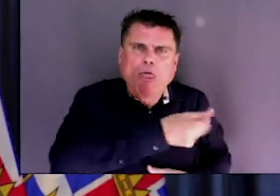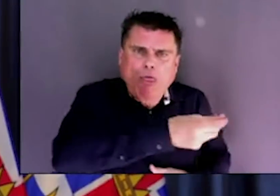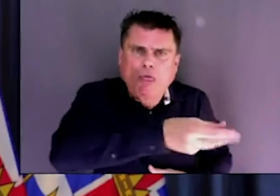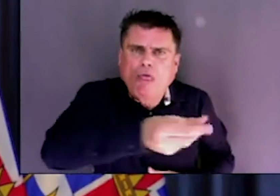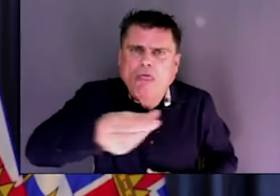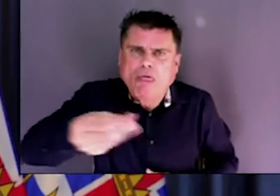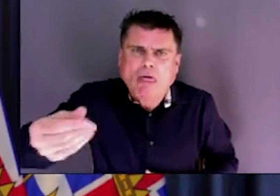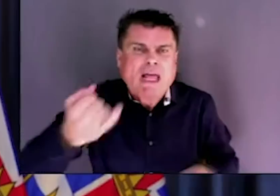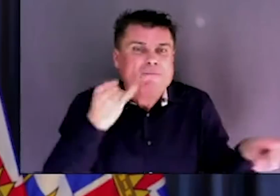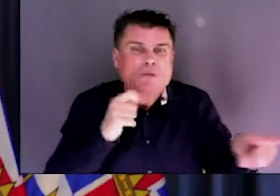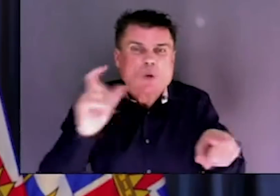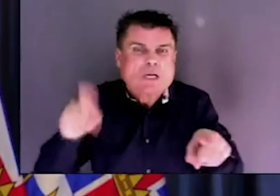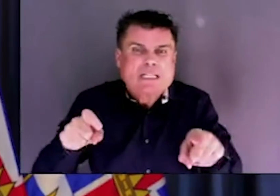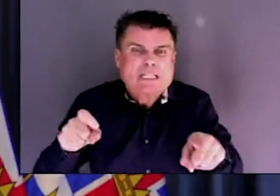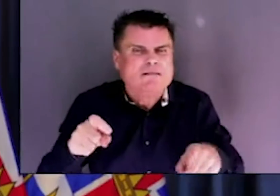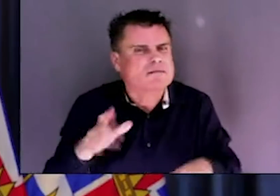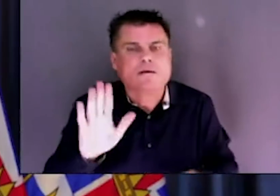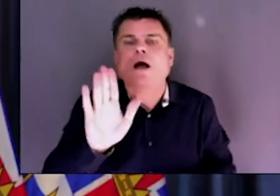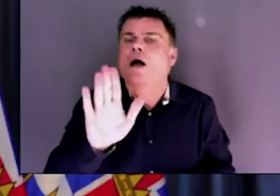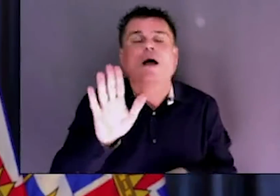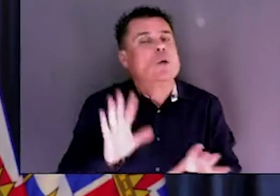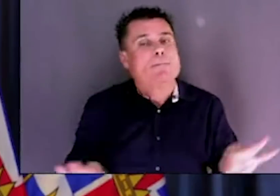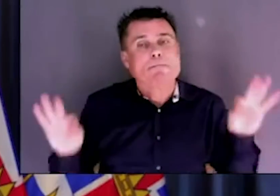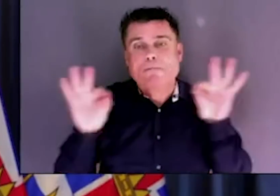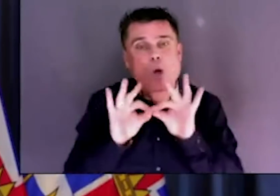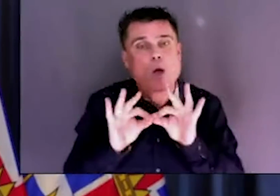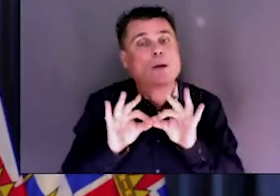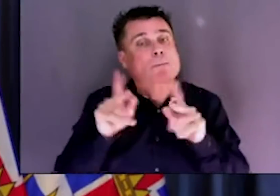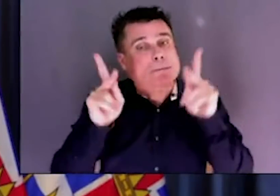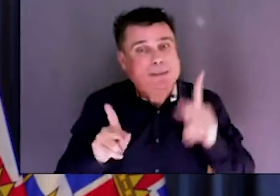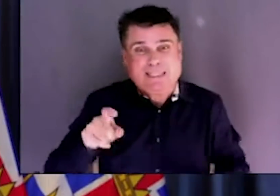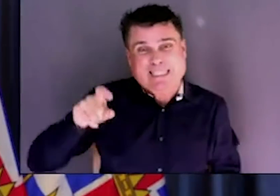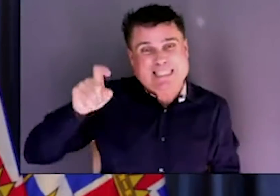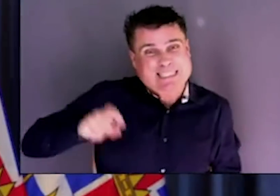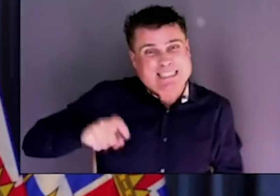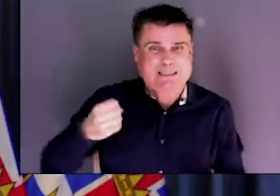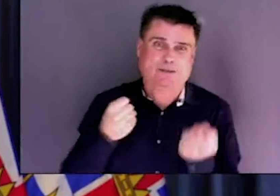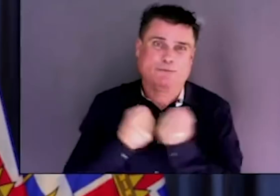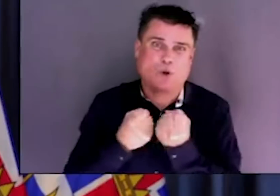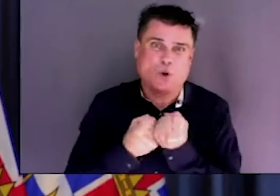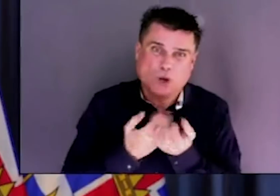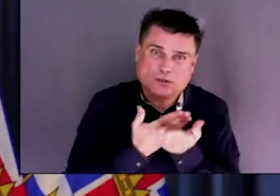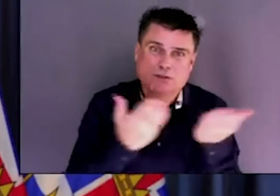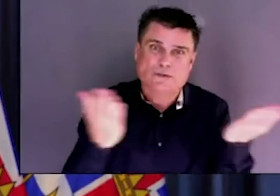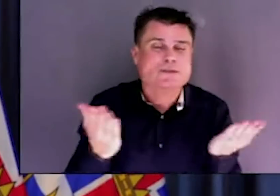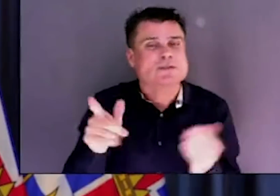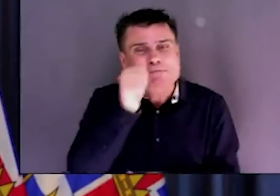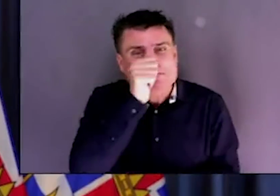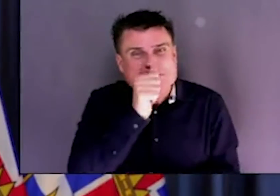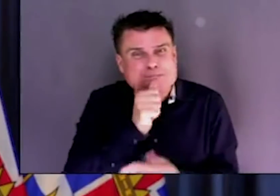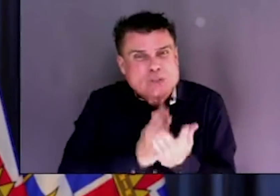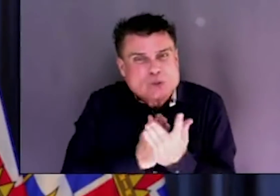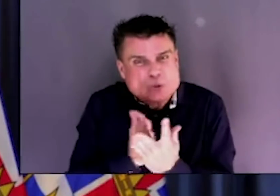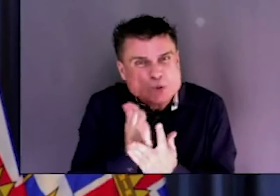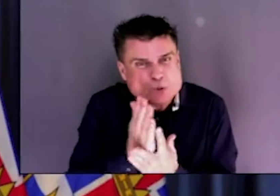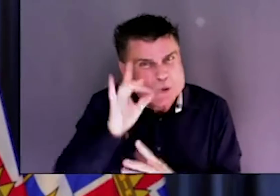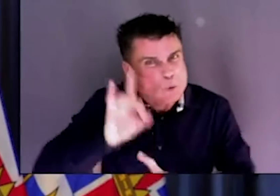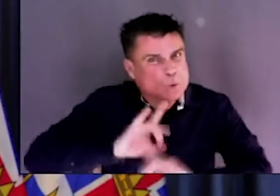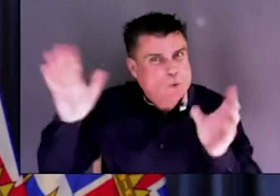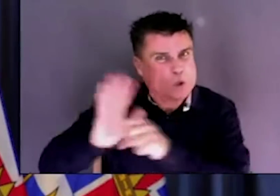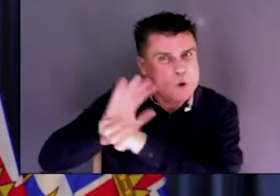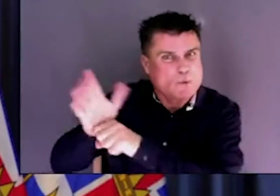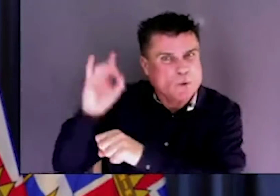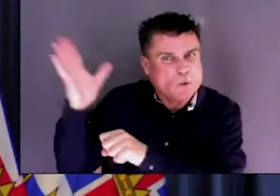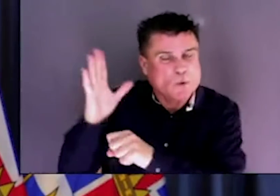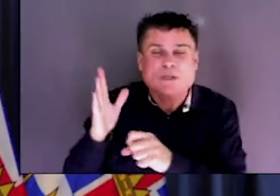through the most challenging time British Columbians have ever known. This is going to be means tested. It's going to be low-income families and individuals